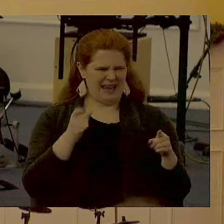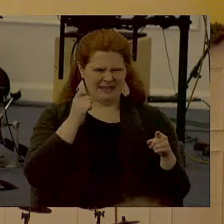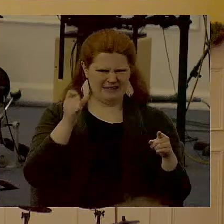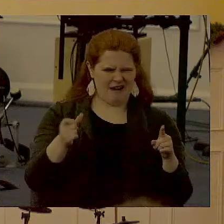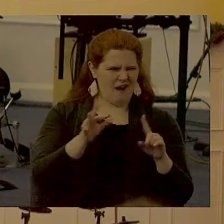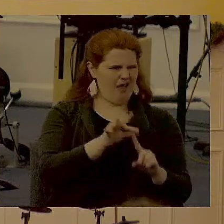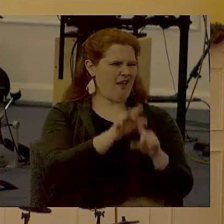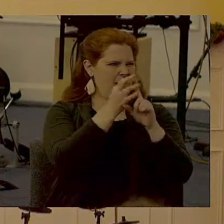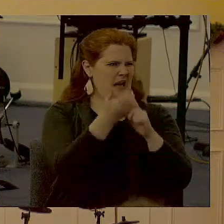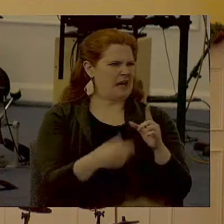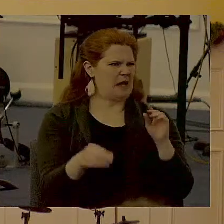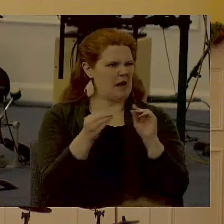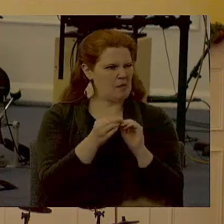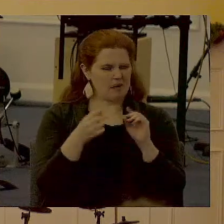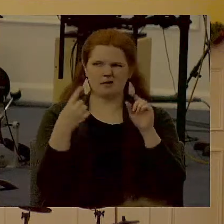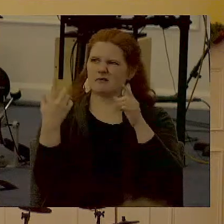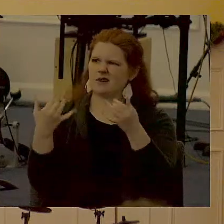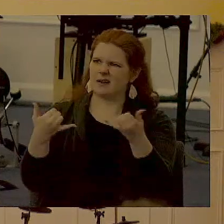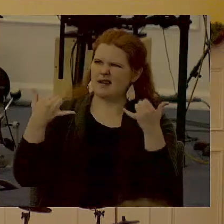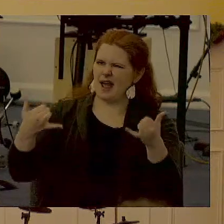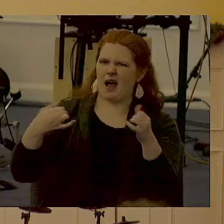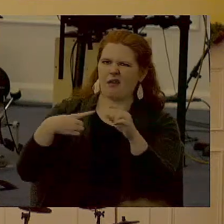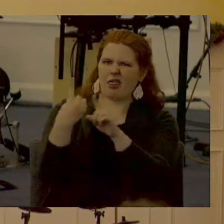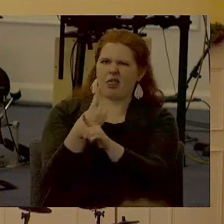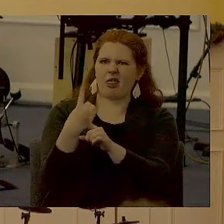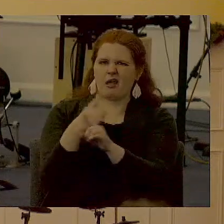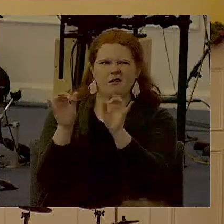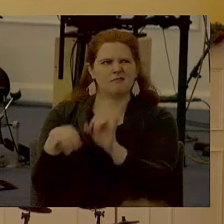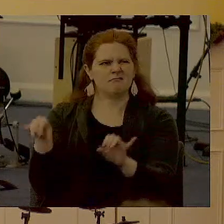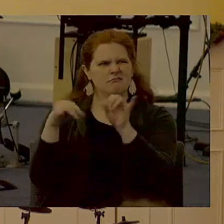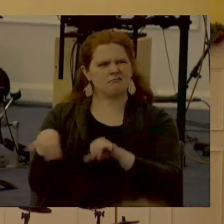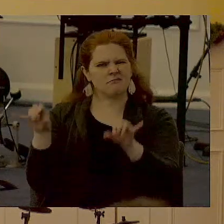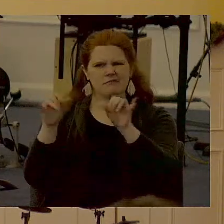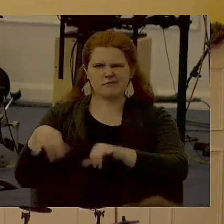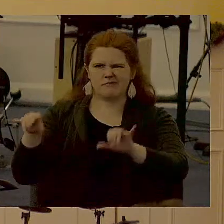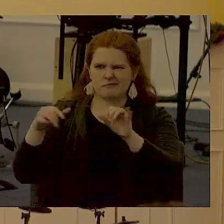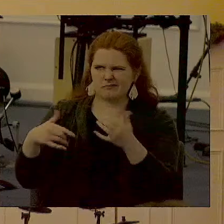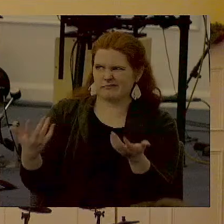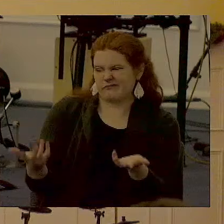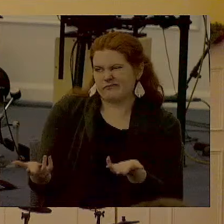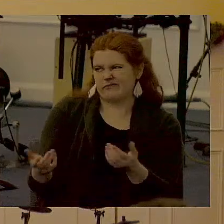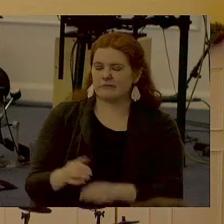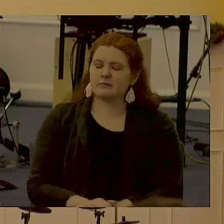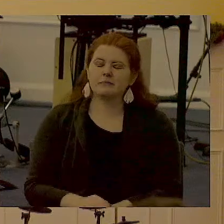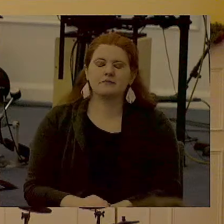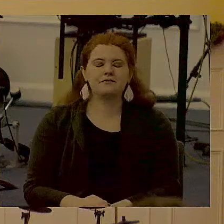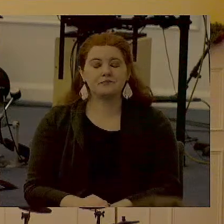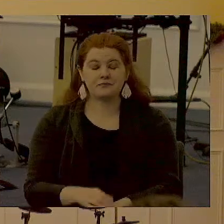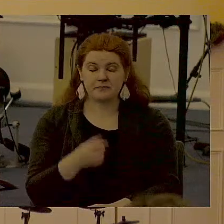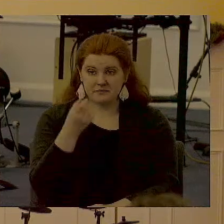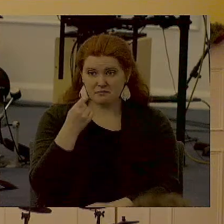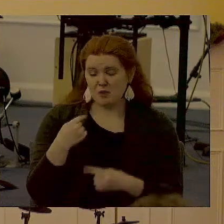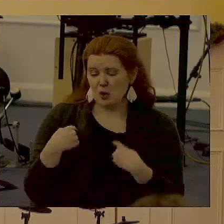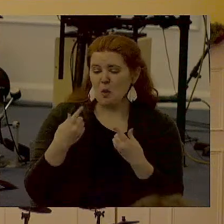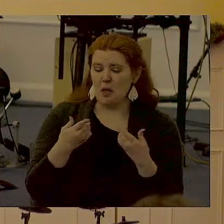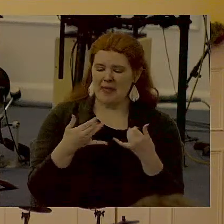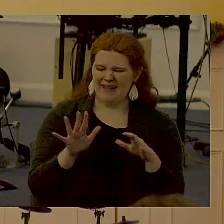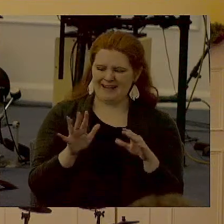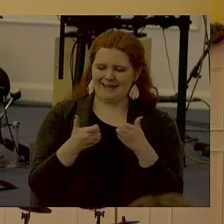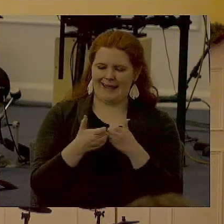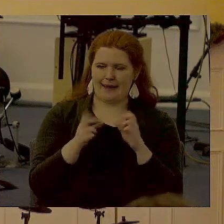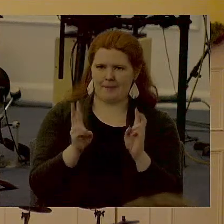anymore. This is just kind of, they're all over the place. Now, we played that game for a while, and there's